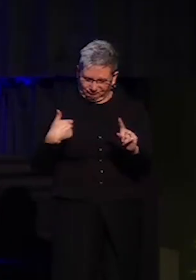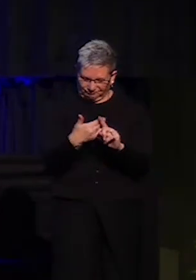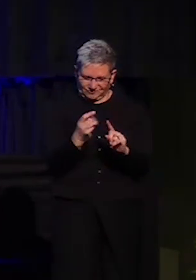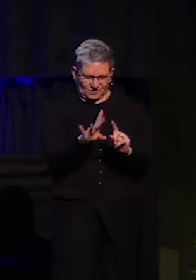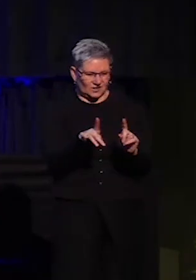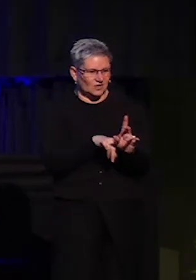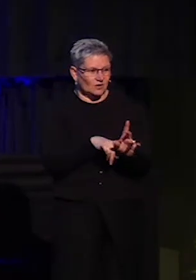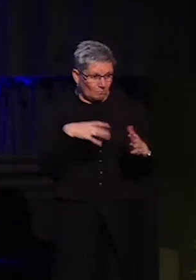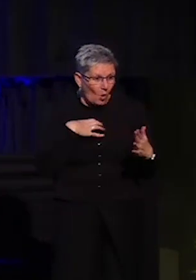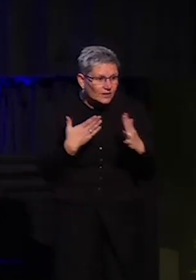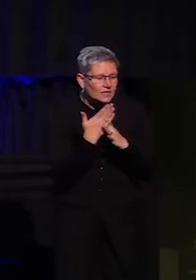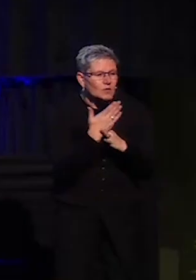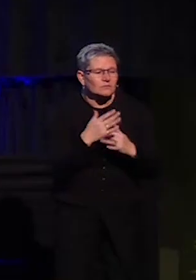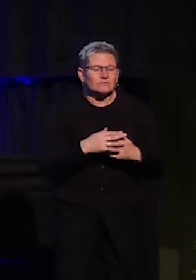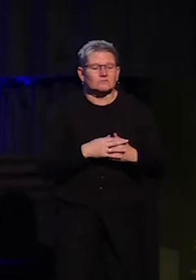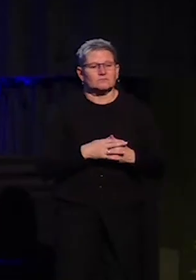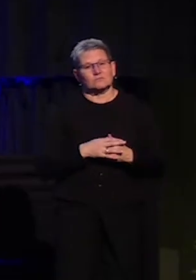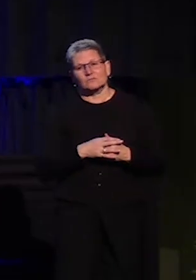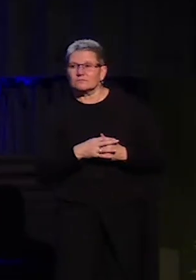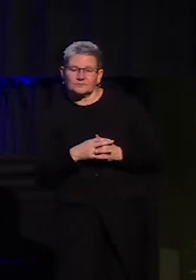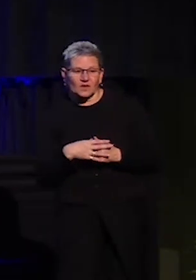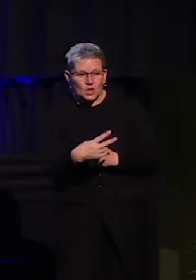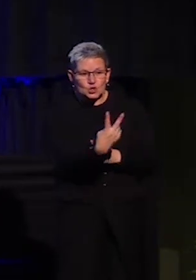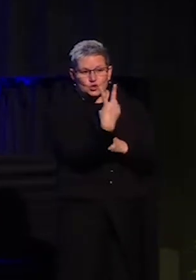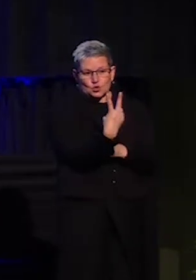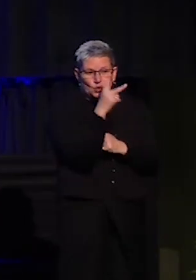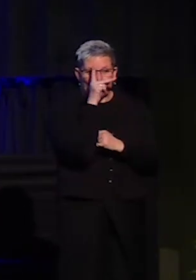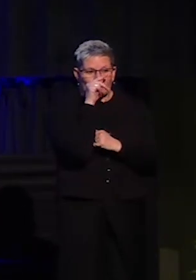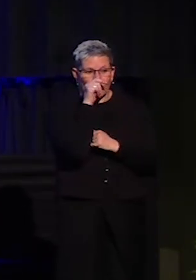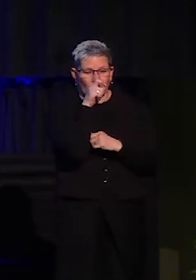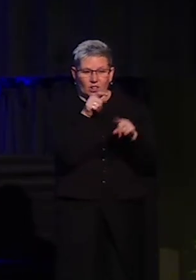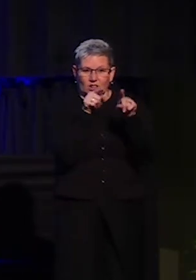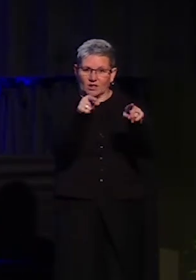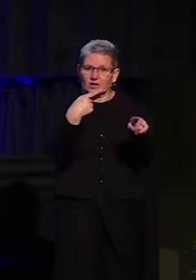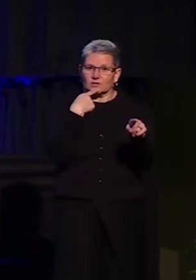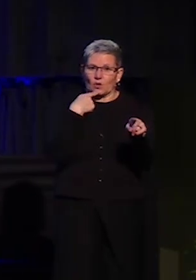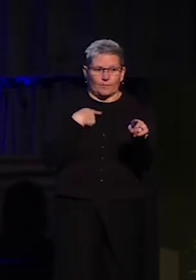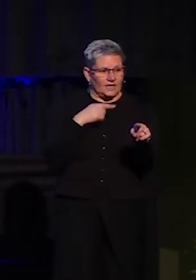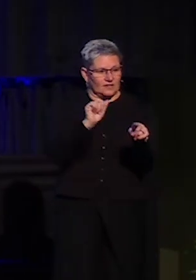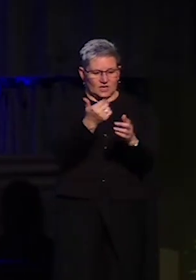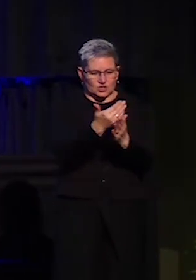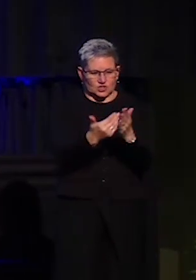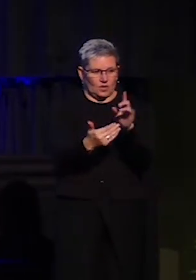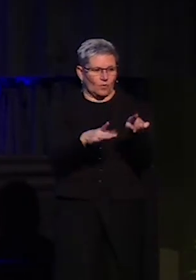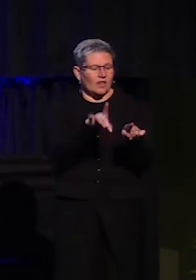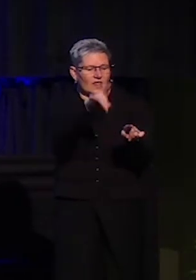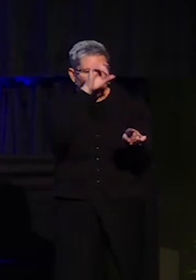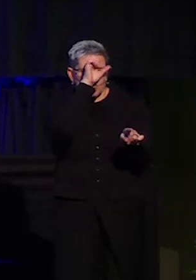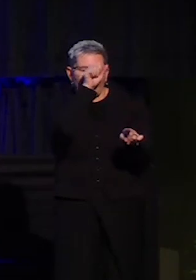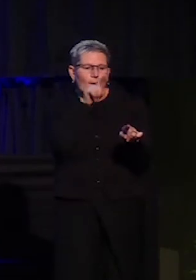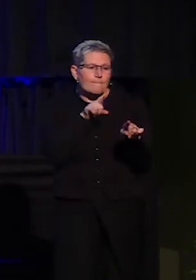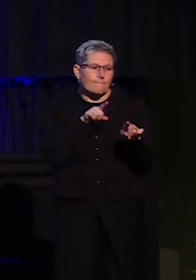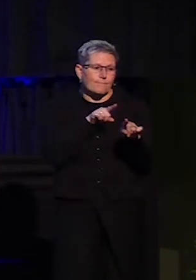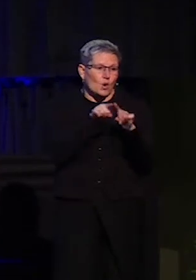Are things more accessible? 2 people have actually recently shared anecdotes with me of what they remember most about